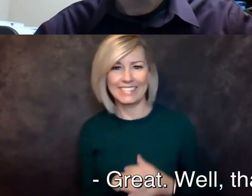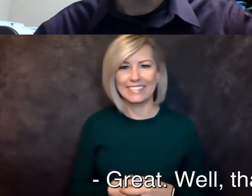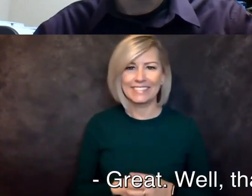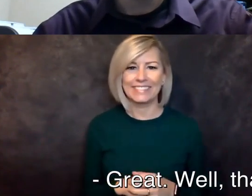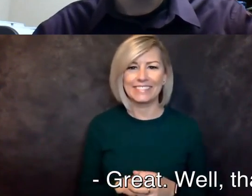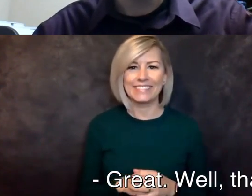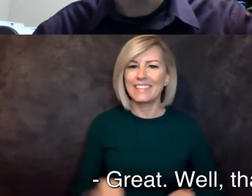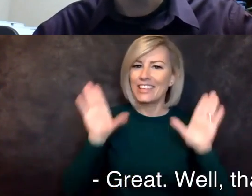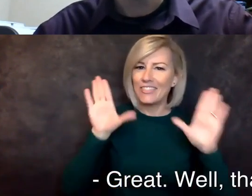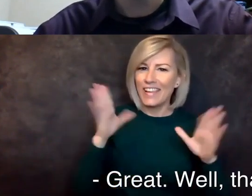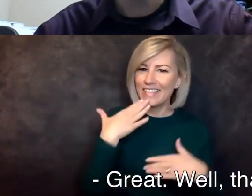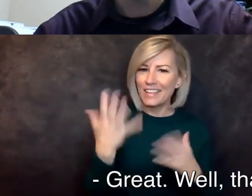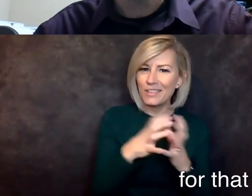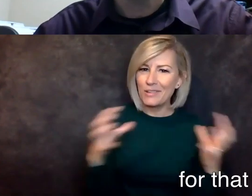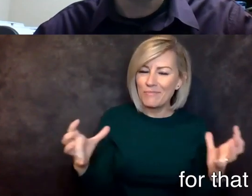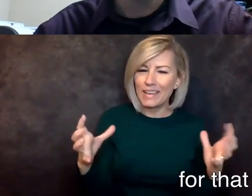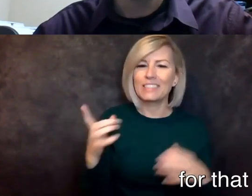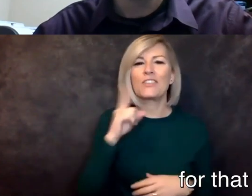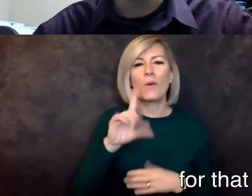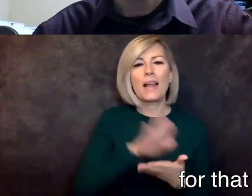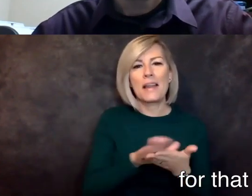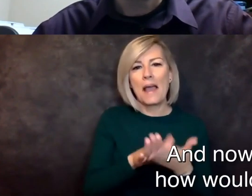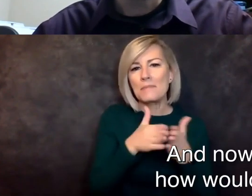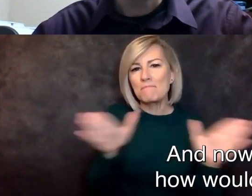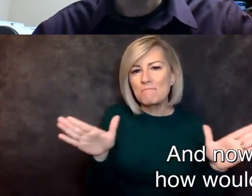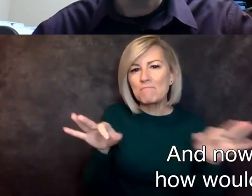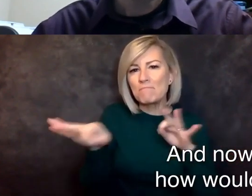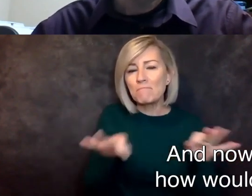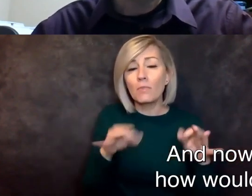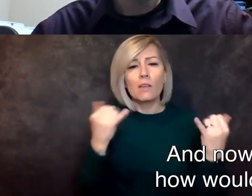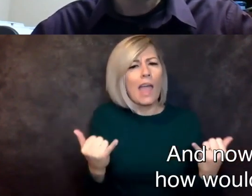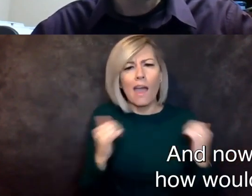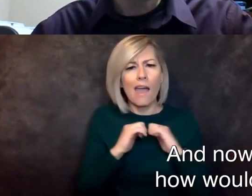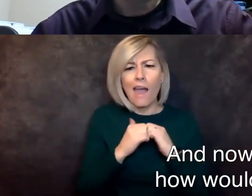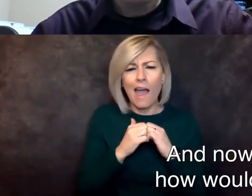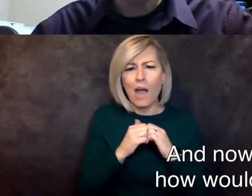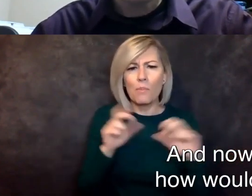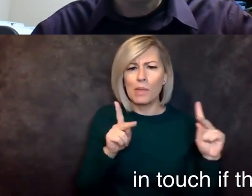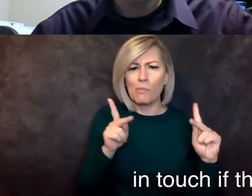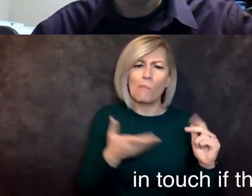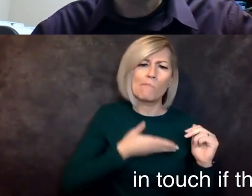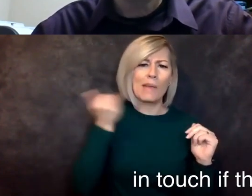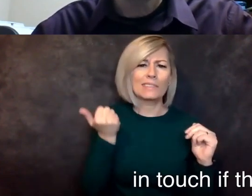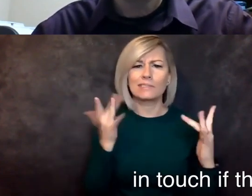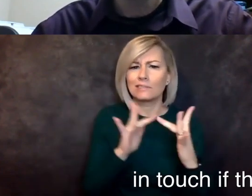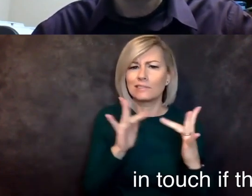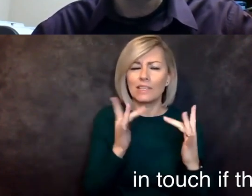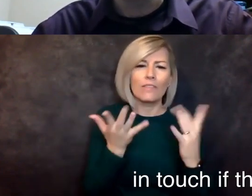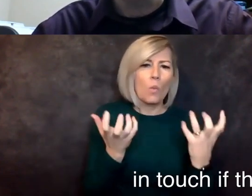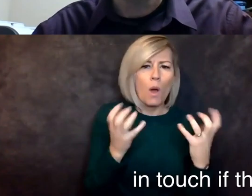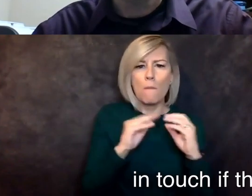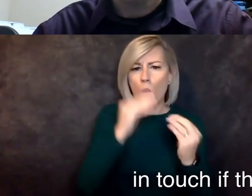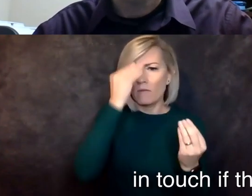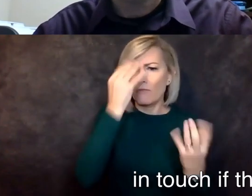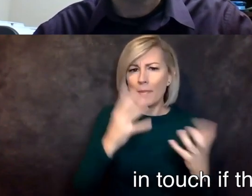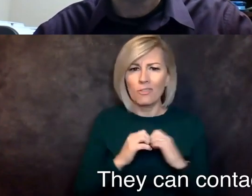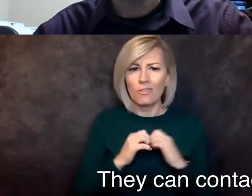Great. Well, thanks so much, you guys, for that nice overview. And now, can you tell us how would people best get in touch if they want more info?